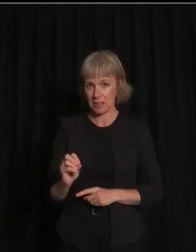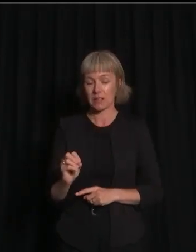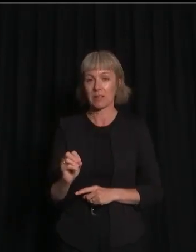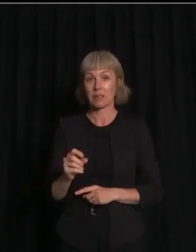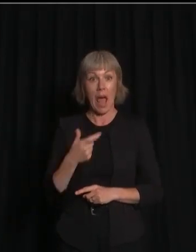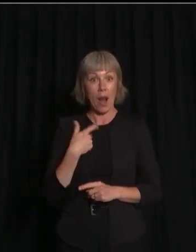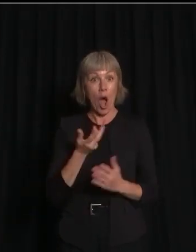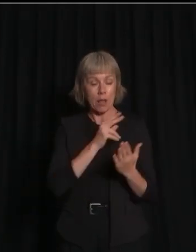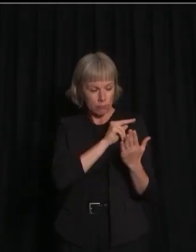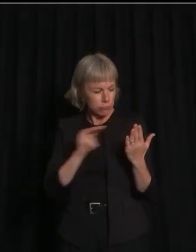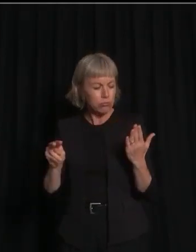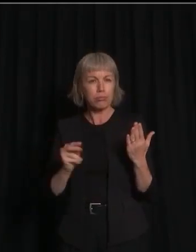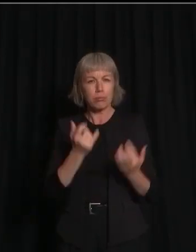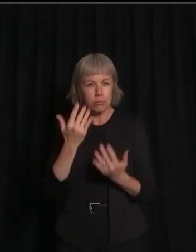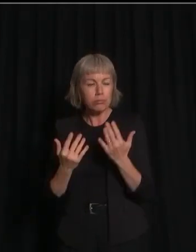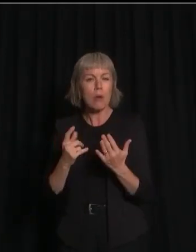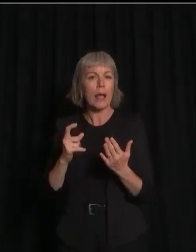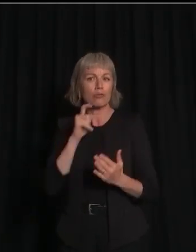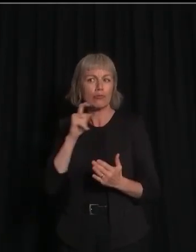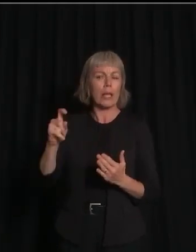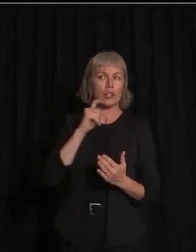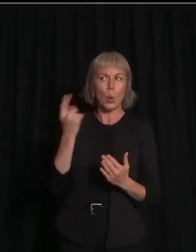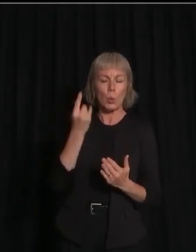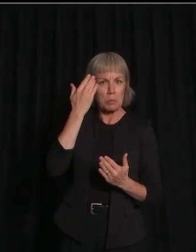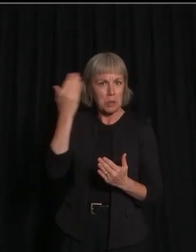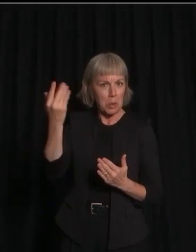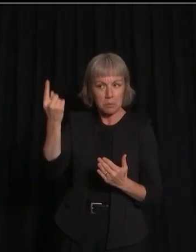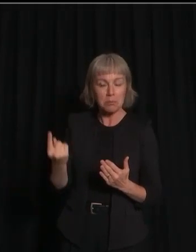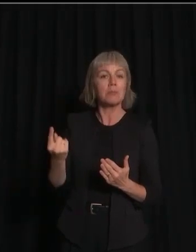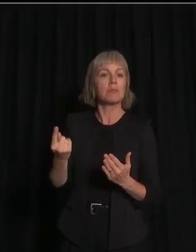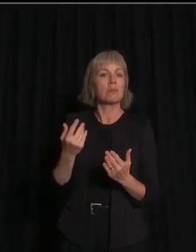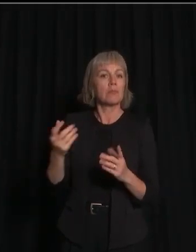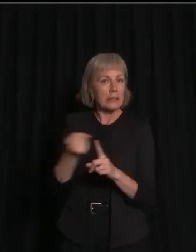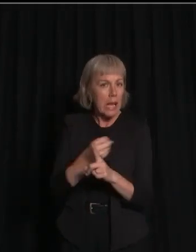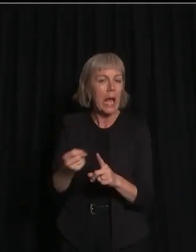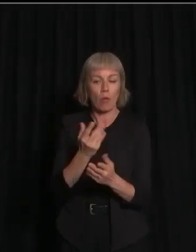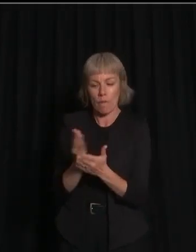things like stranger attacks, intimate partner,